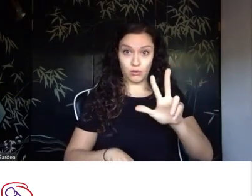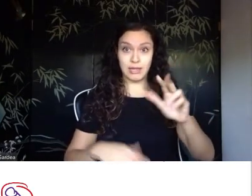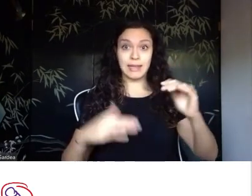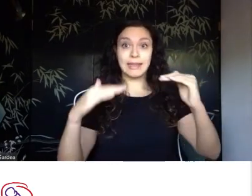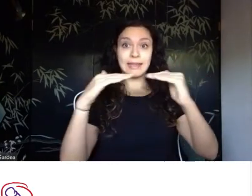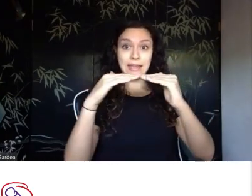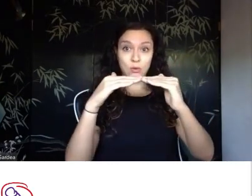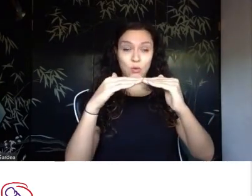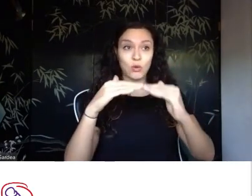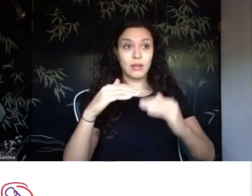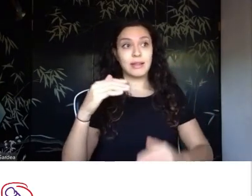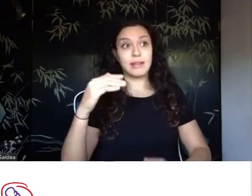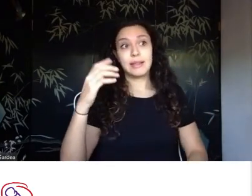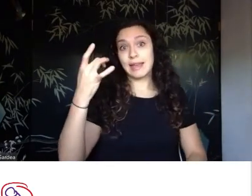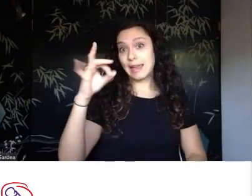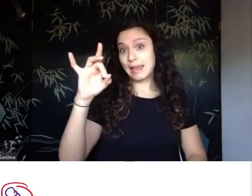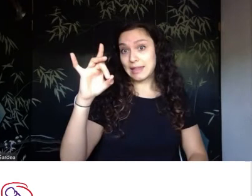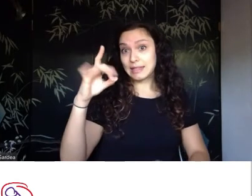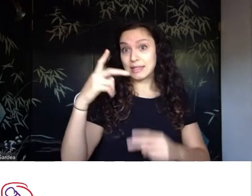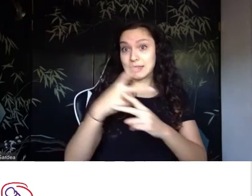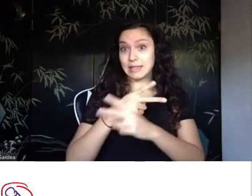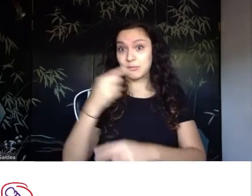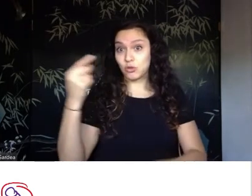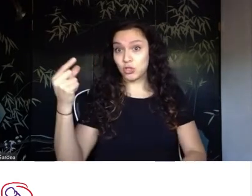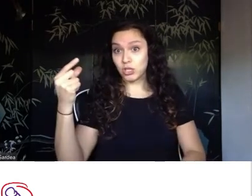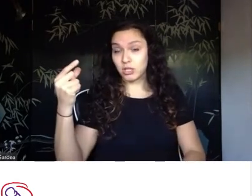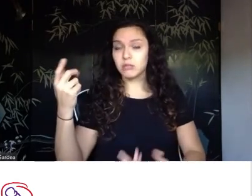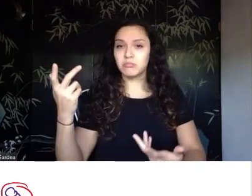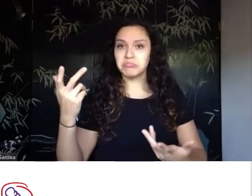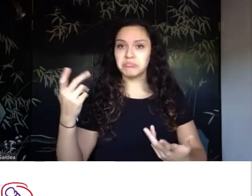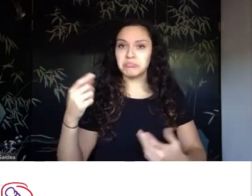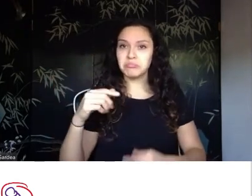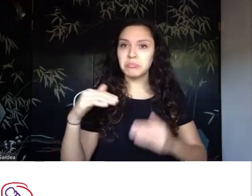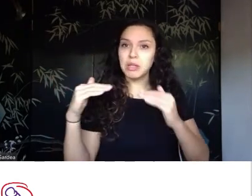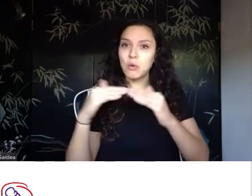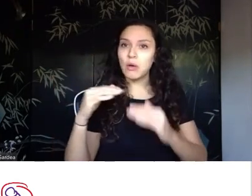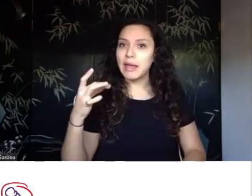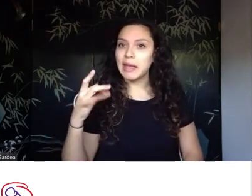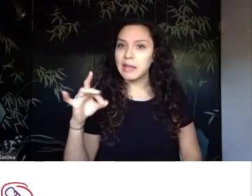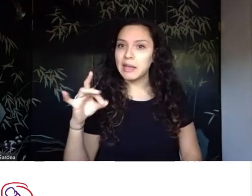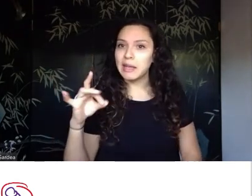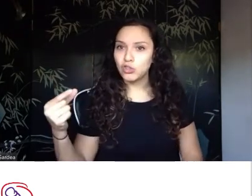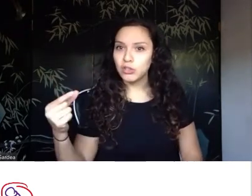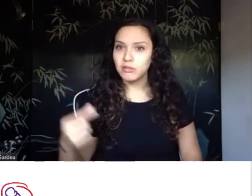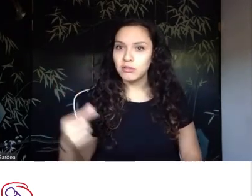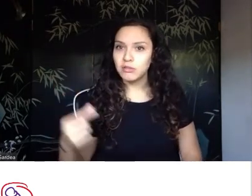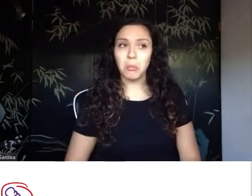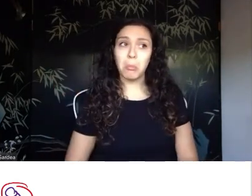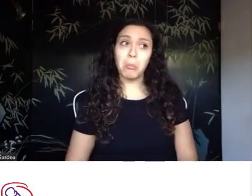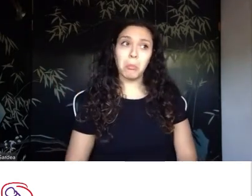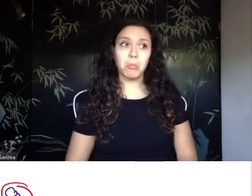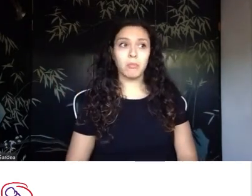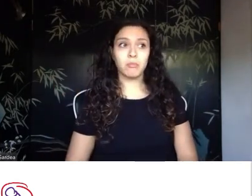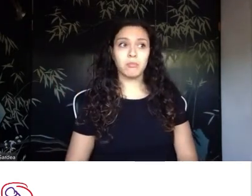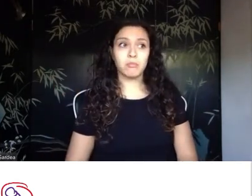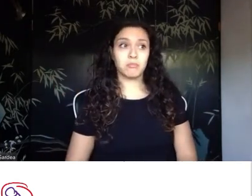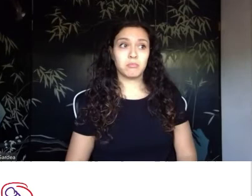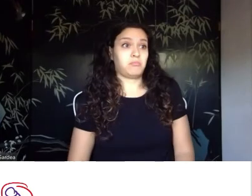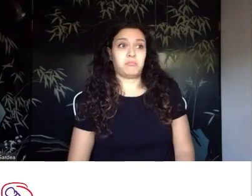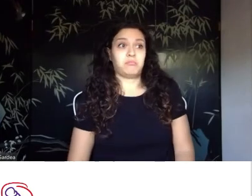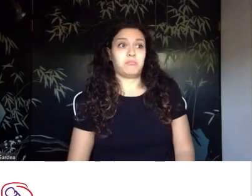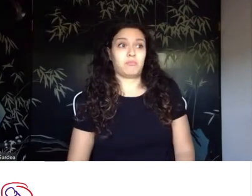3, 153. 153 equals 18 times G. It's just